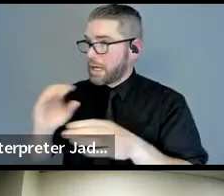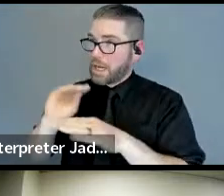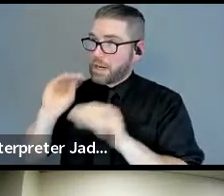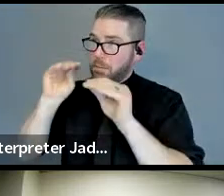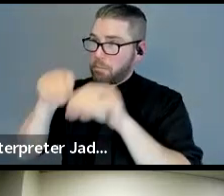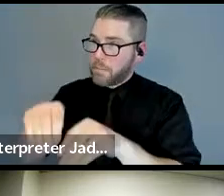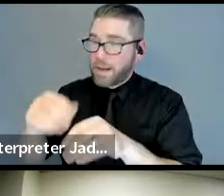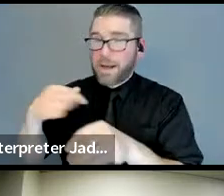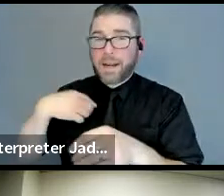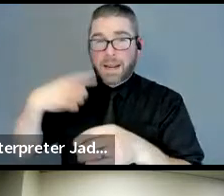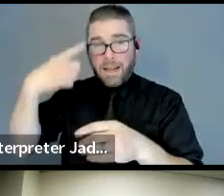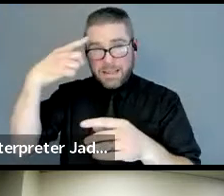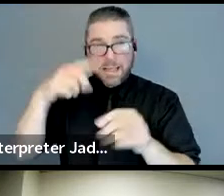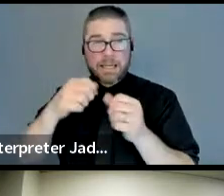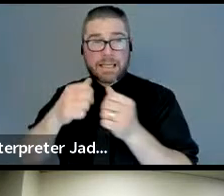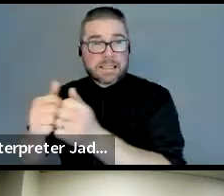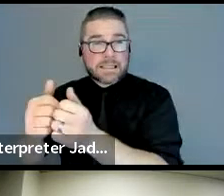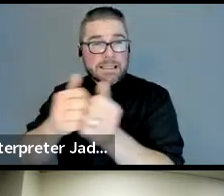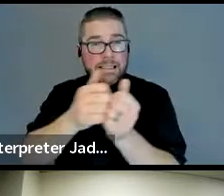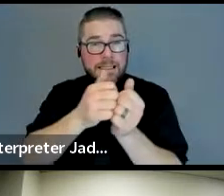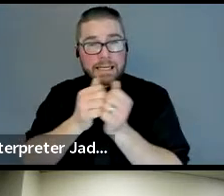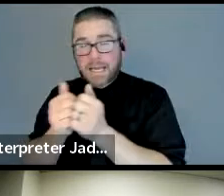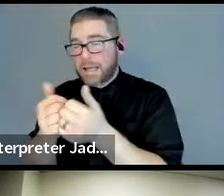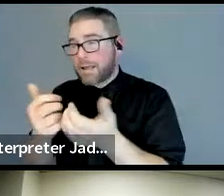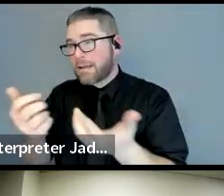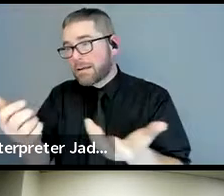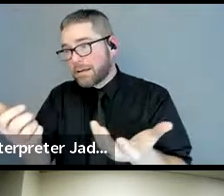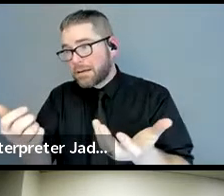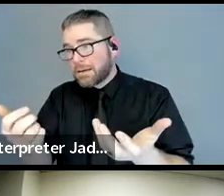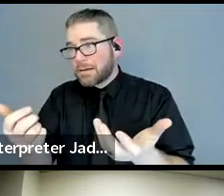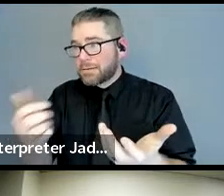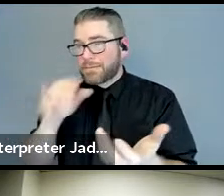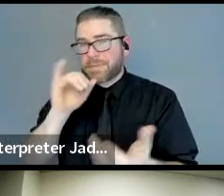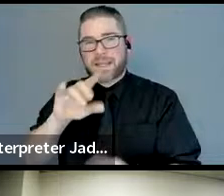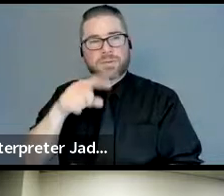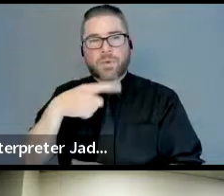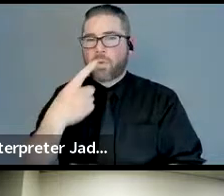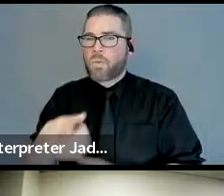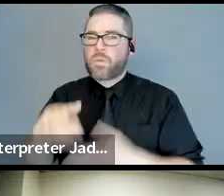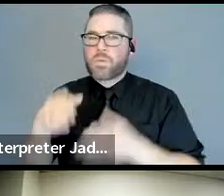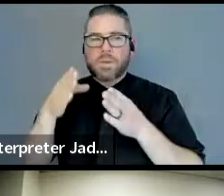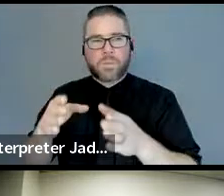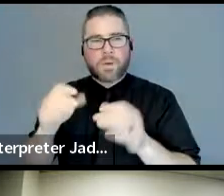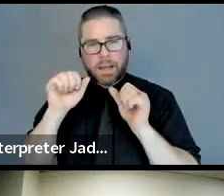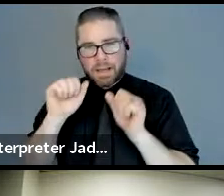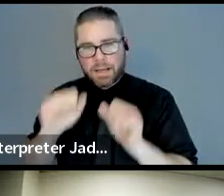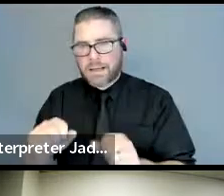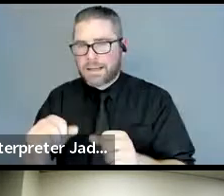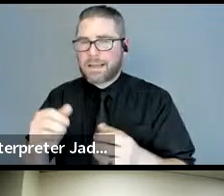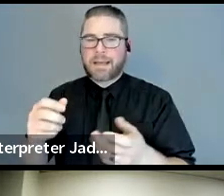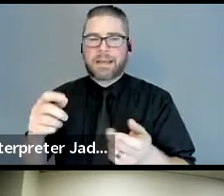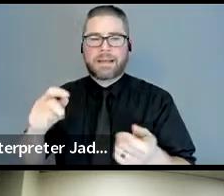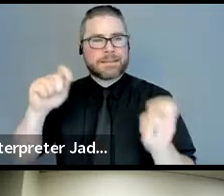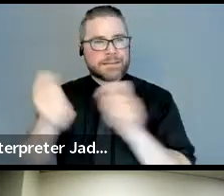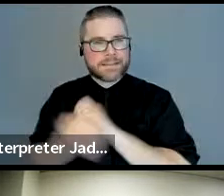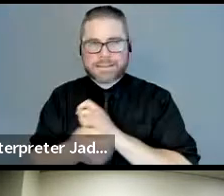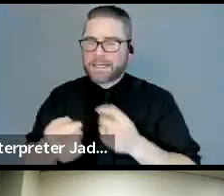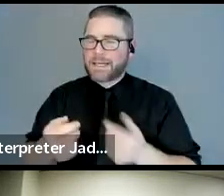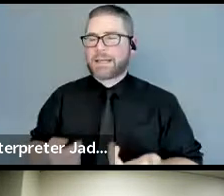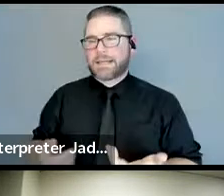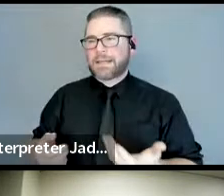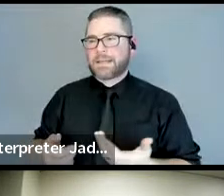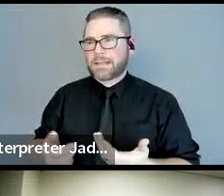together, if I put it that way, I think that's the only way we'll be able to change AB617, as everyone's saying that we need to help